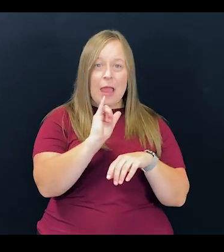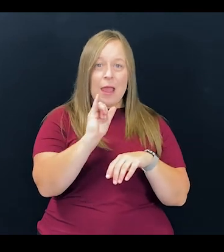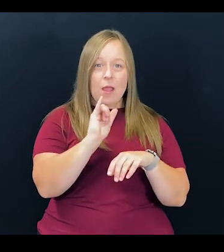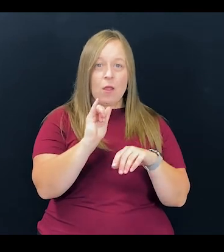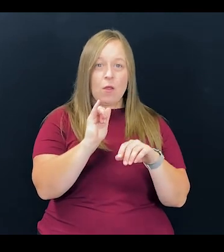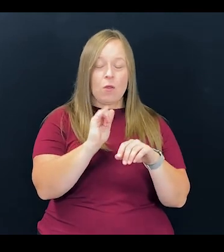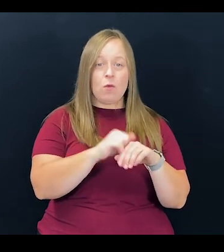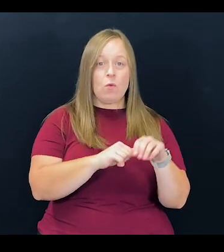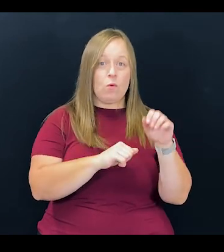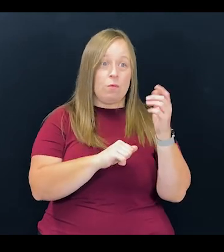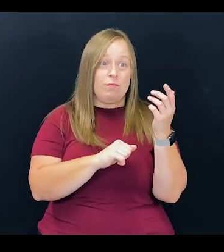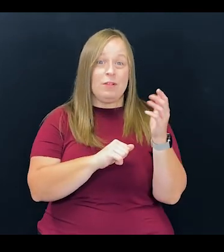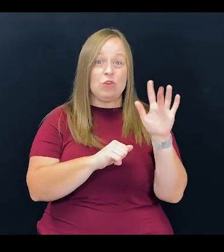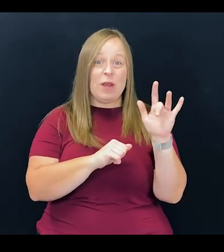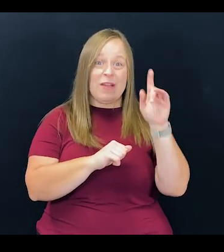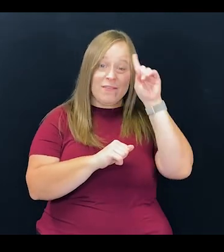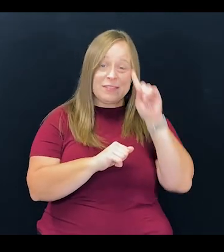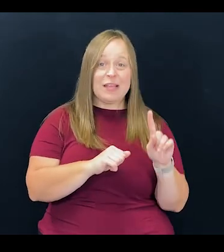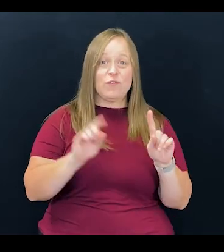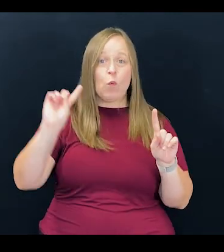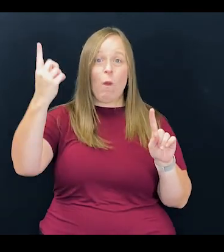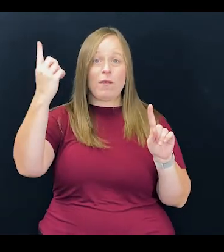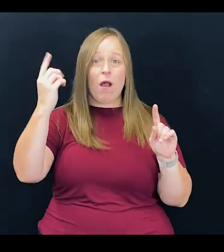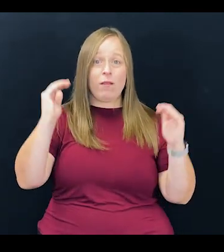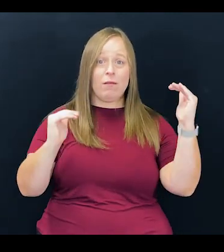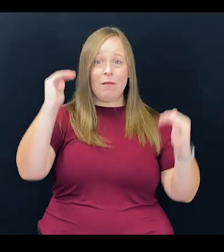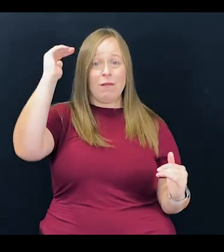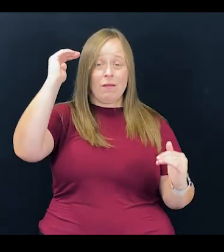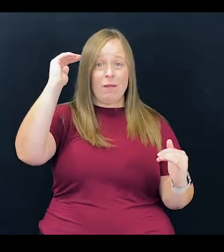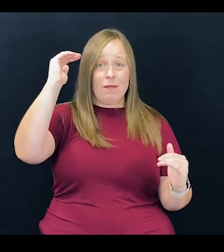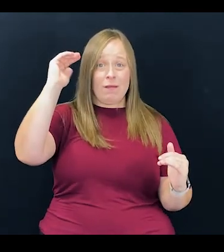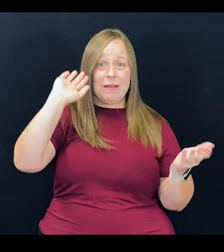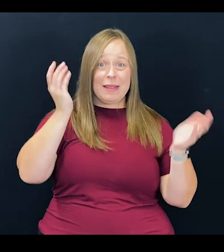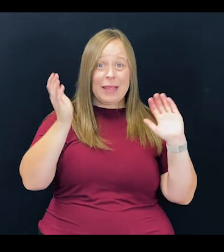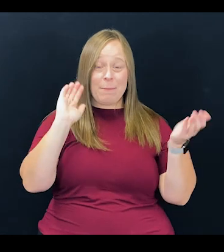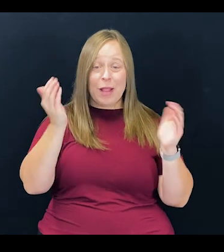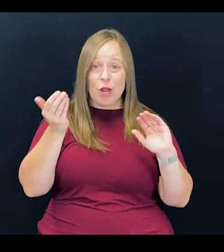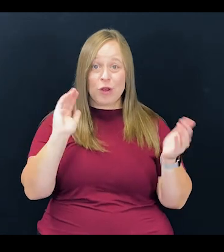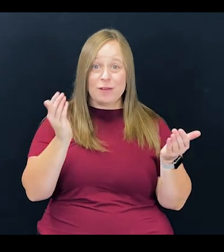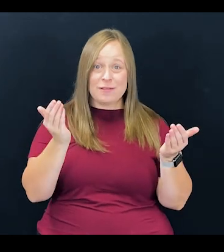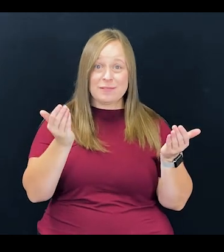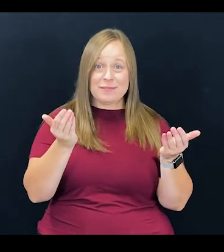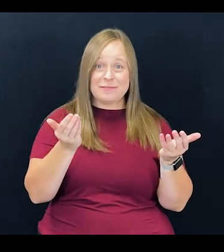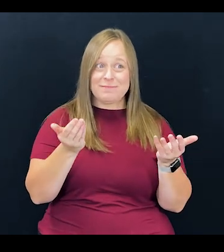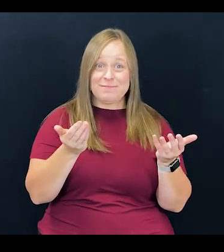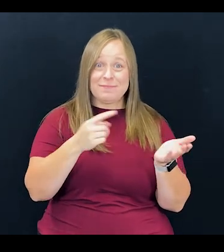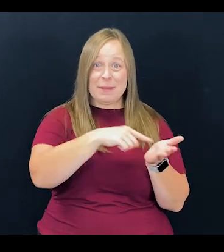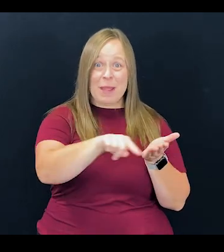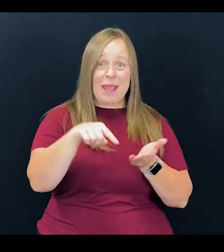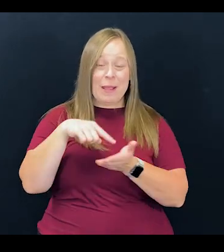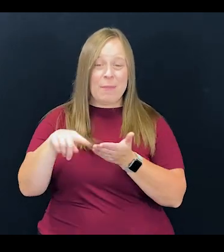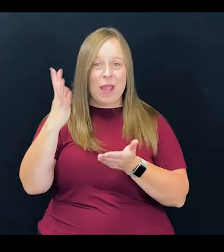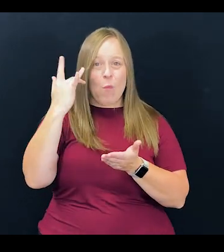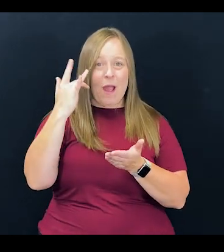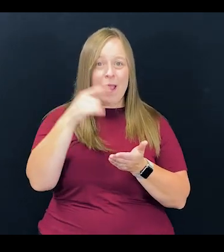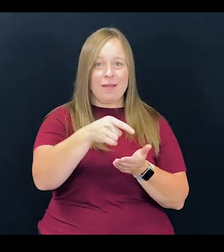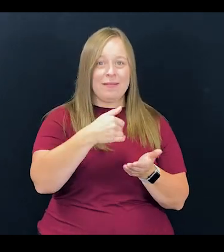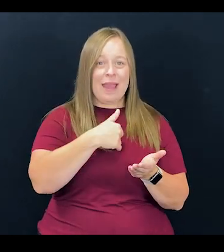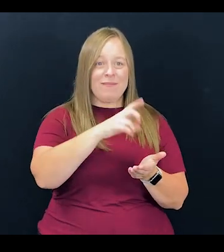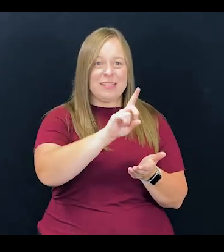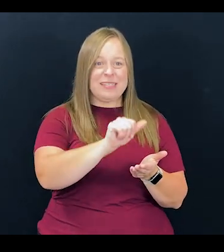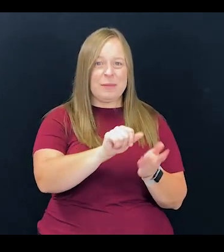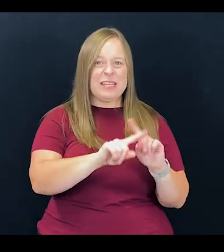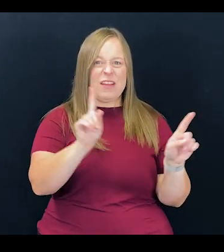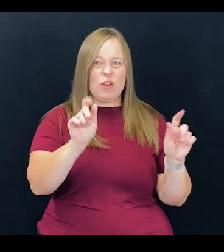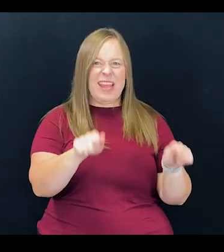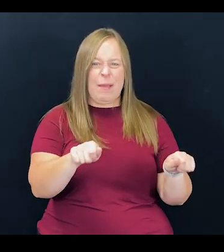place, such as this quarter on the dollar payment for one set of a population versus another, simply